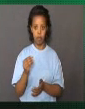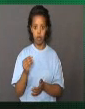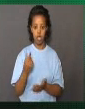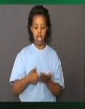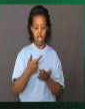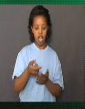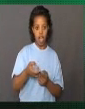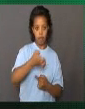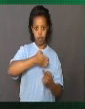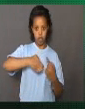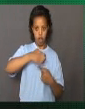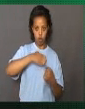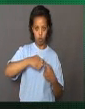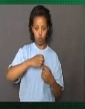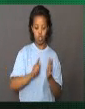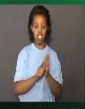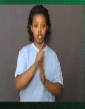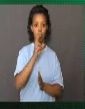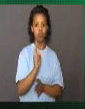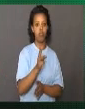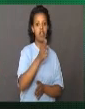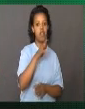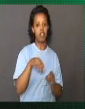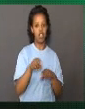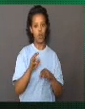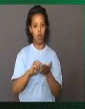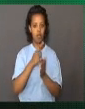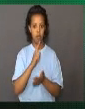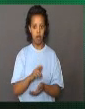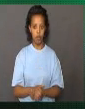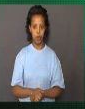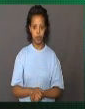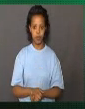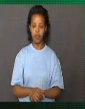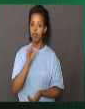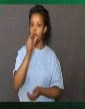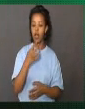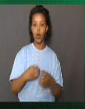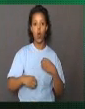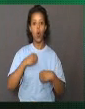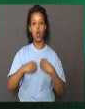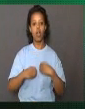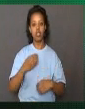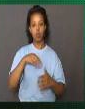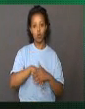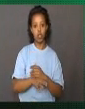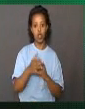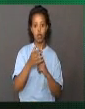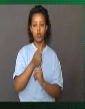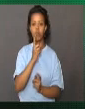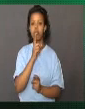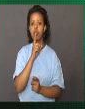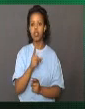environment that stimulates growth. The microorganisms continue to